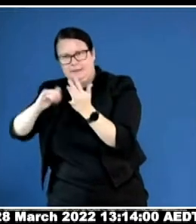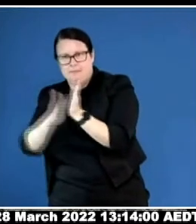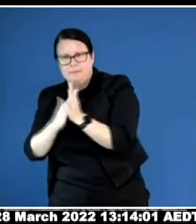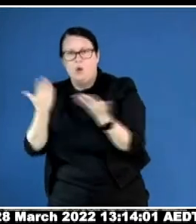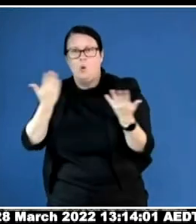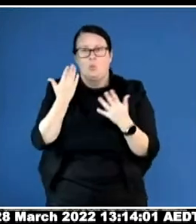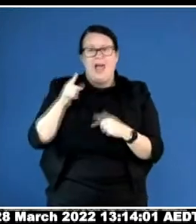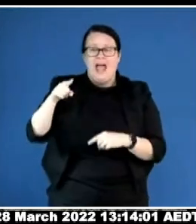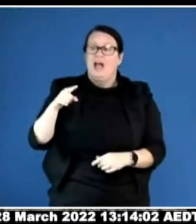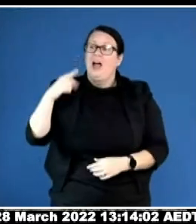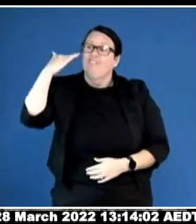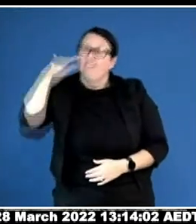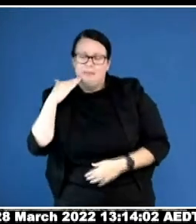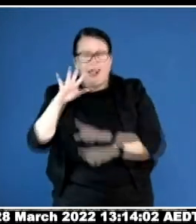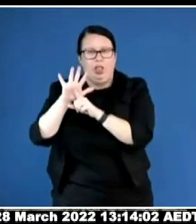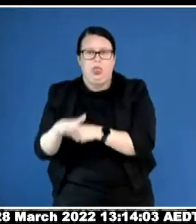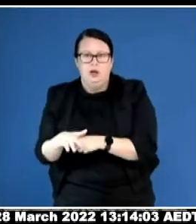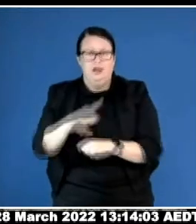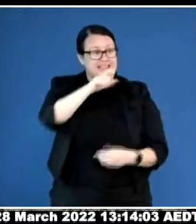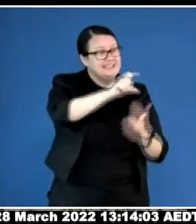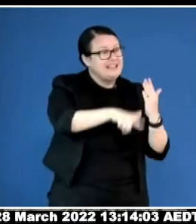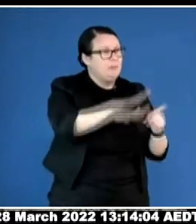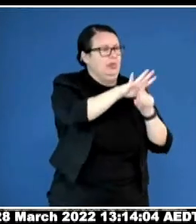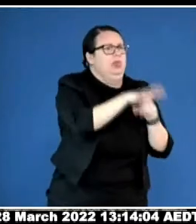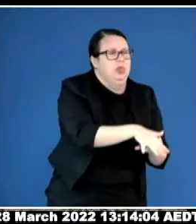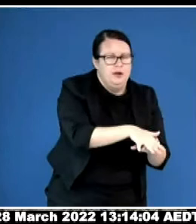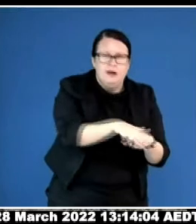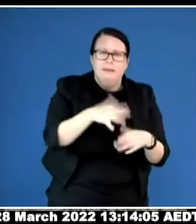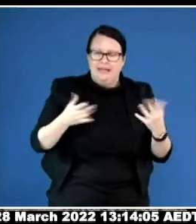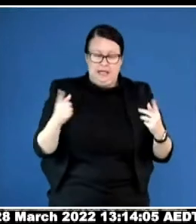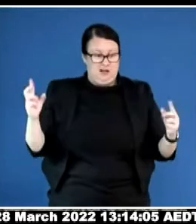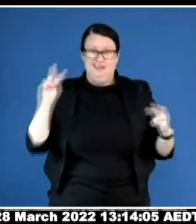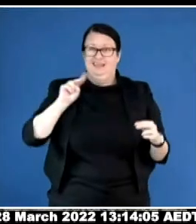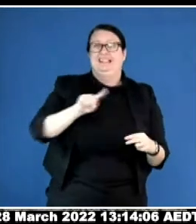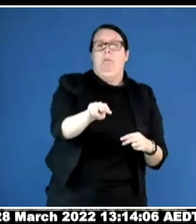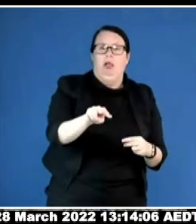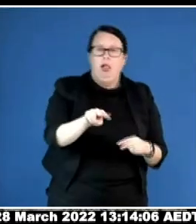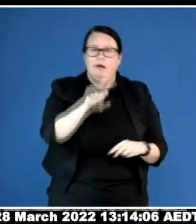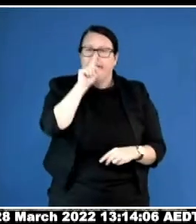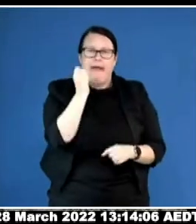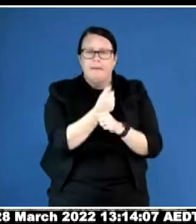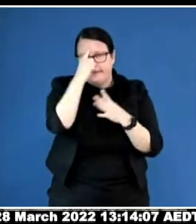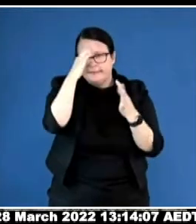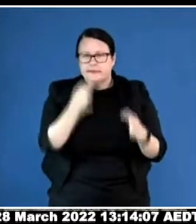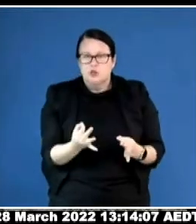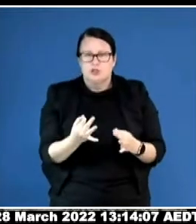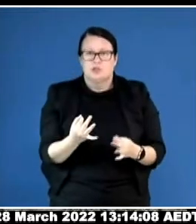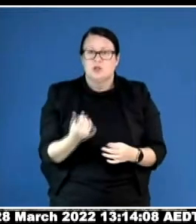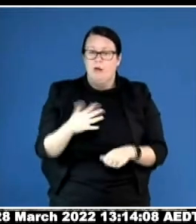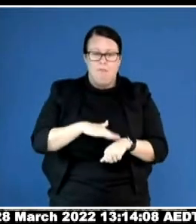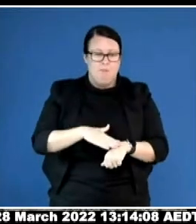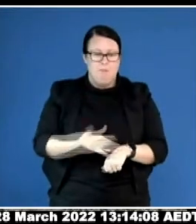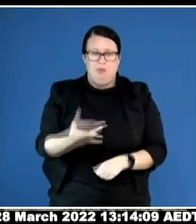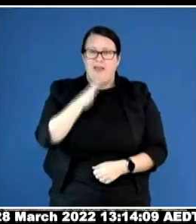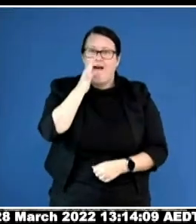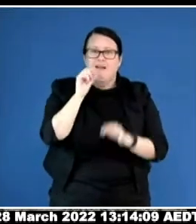making decisions and we don't think that we're allowed to make decisions for ourselves. So we stop speaking up, we stop asking questions, and we